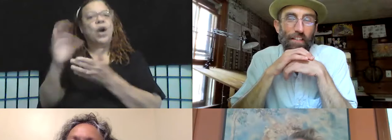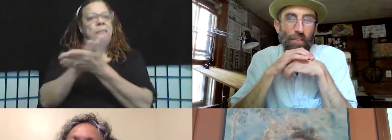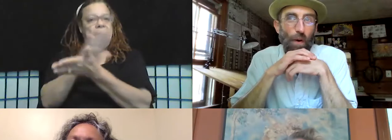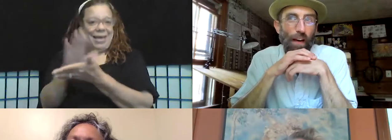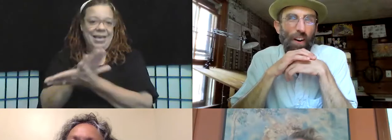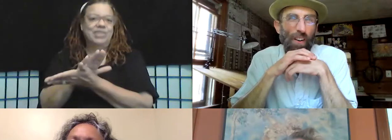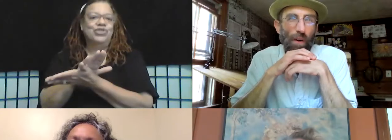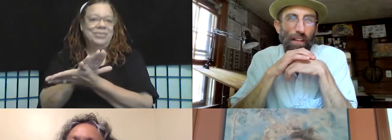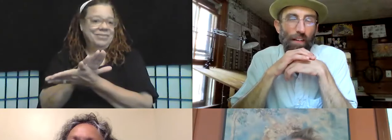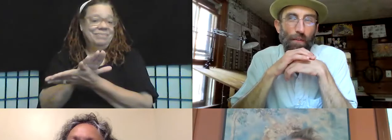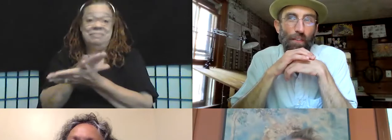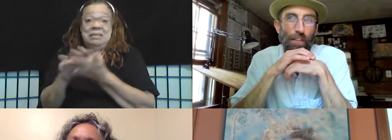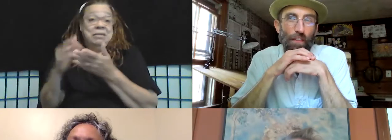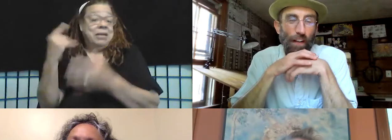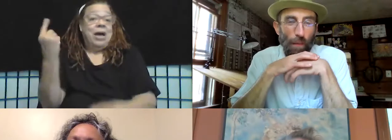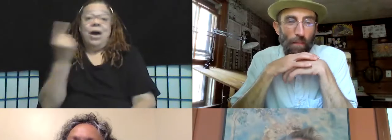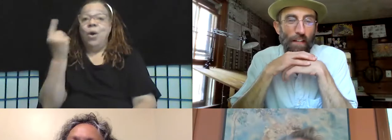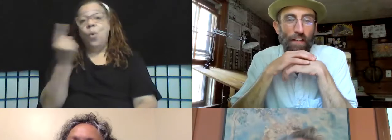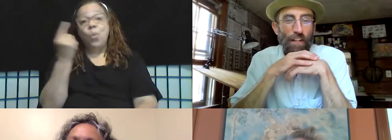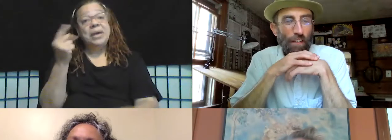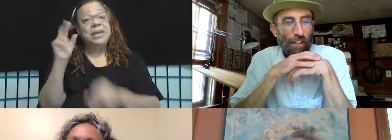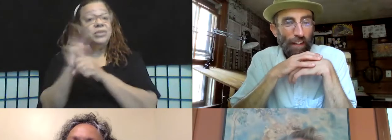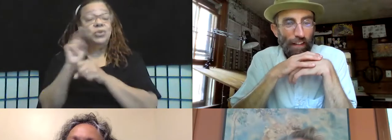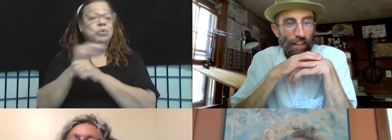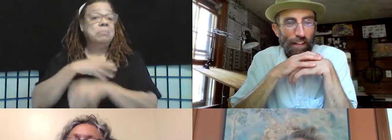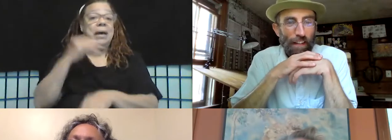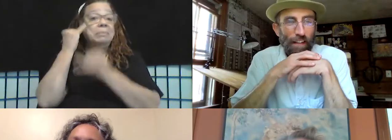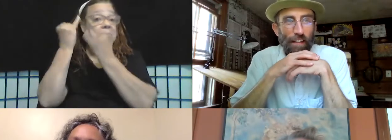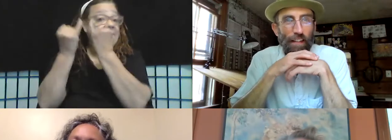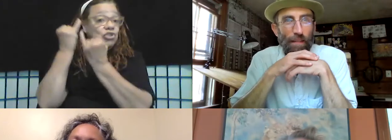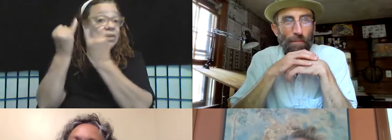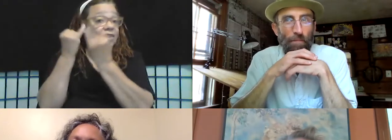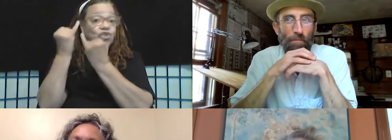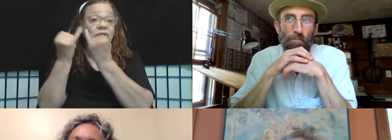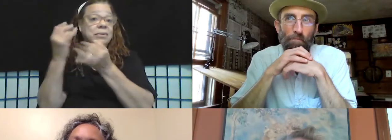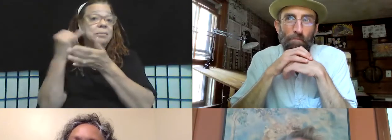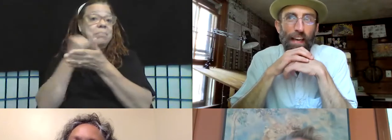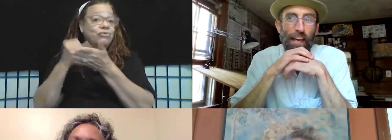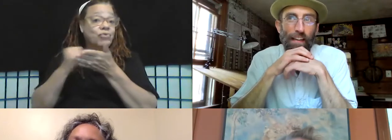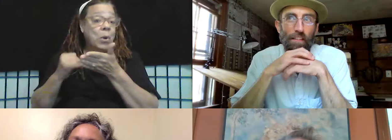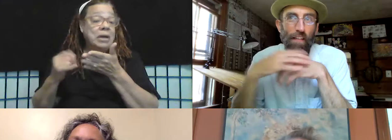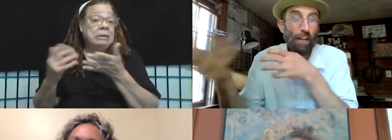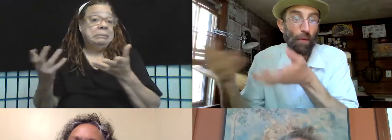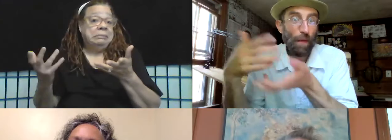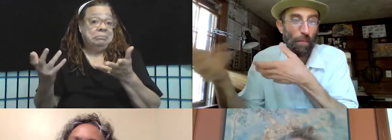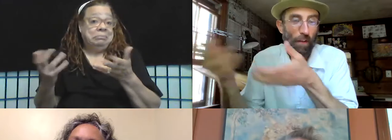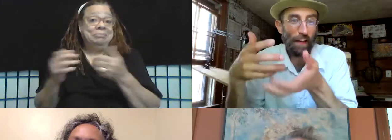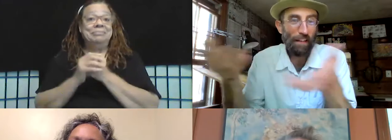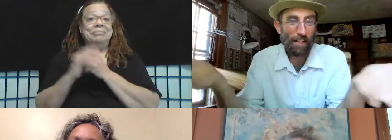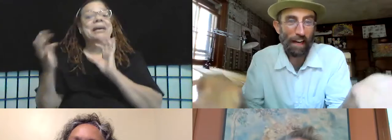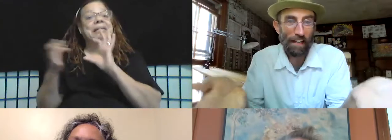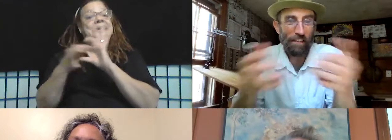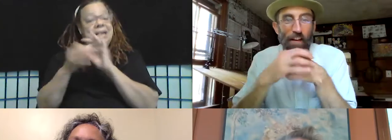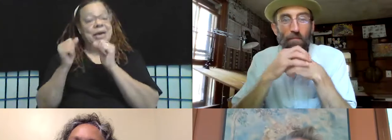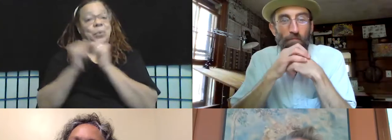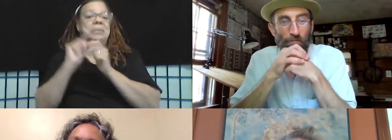guess it's just a way I've always used to channel my imagination um, and connect with people